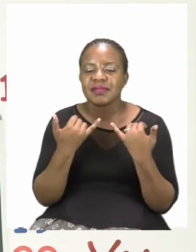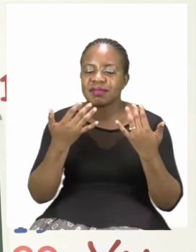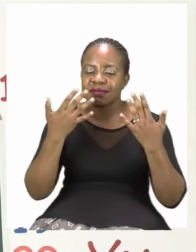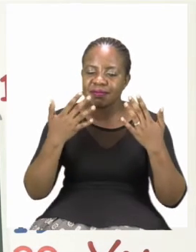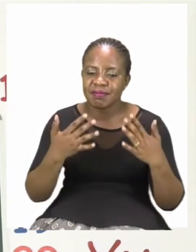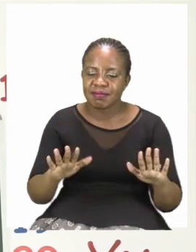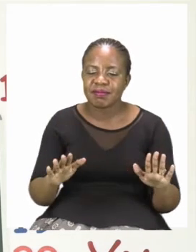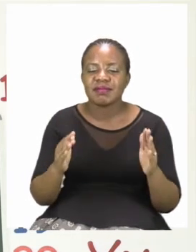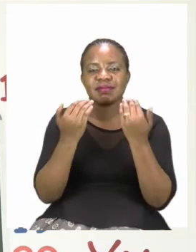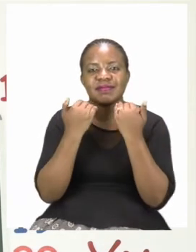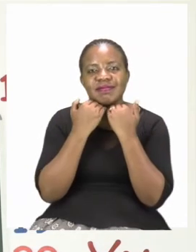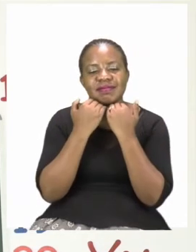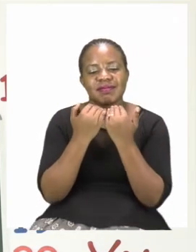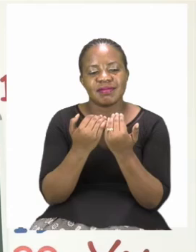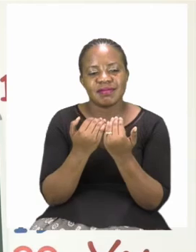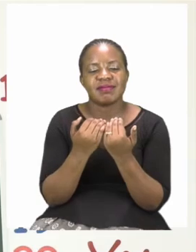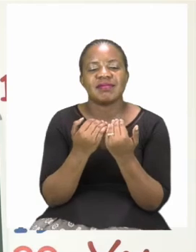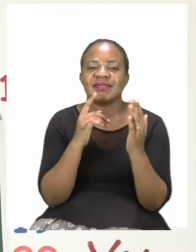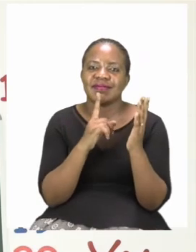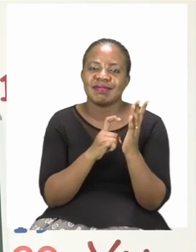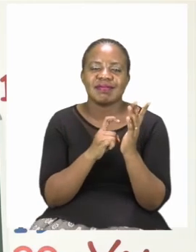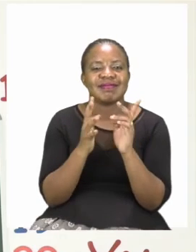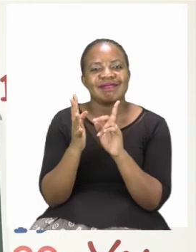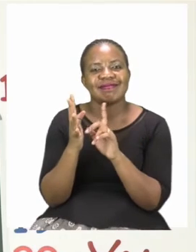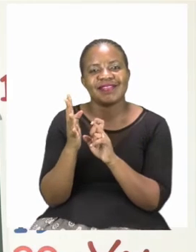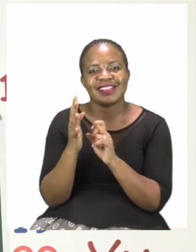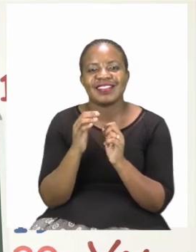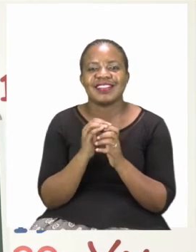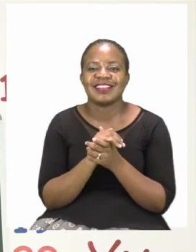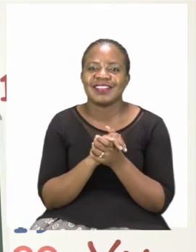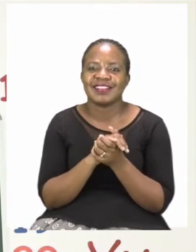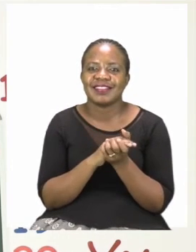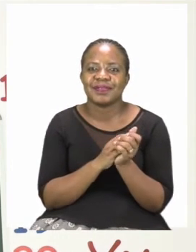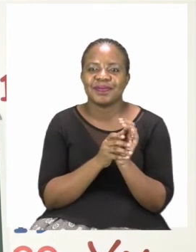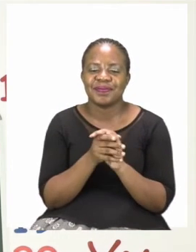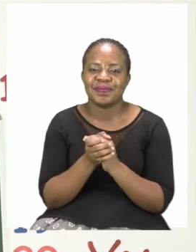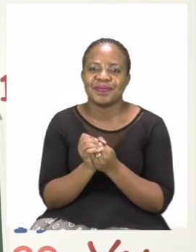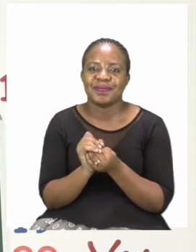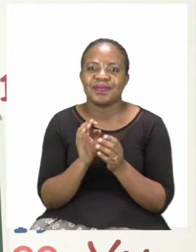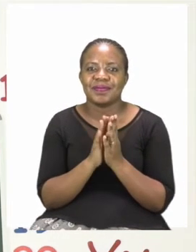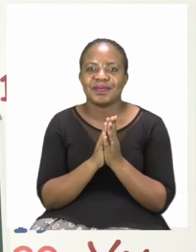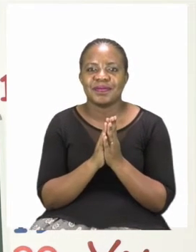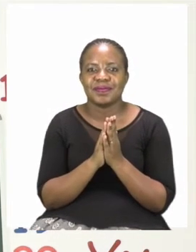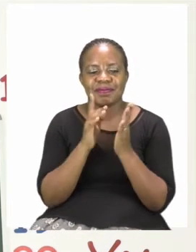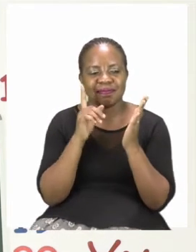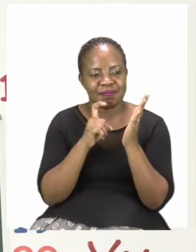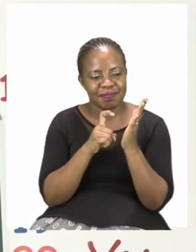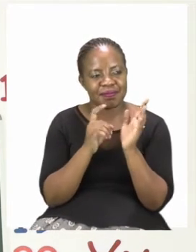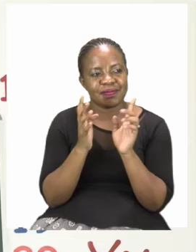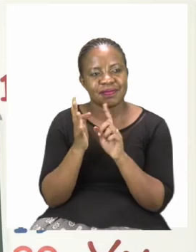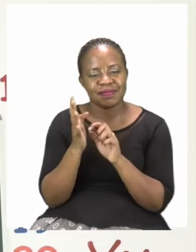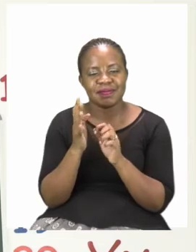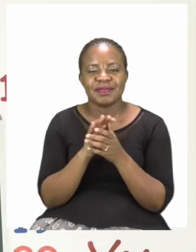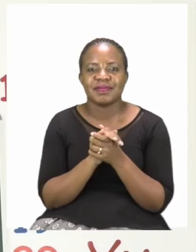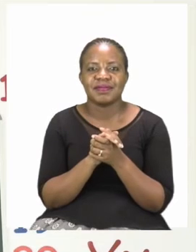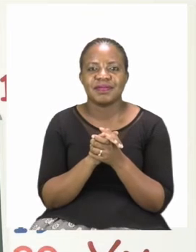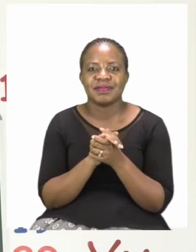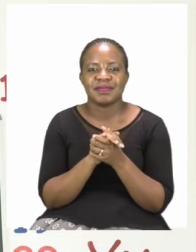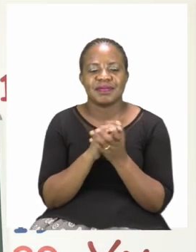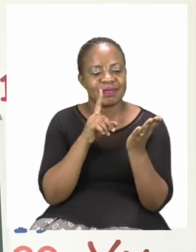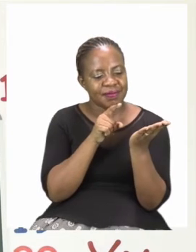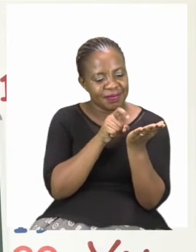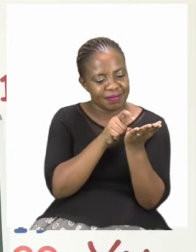thing, but we're going to change our voice a little. We're going to make it a little high because he's a little small. So we're going to start at